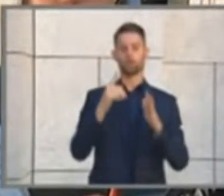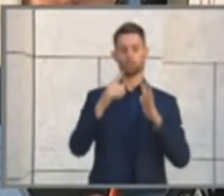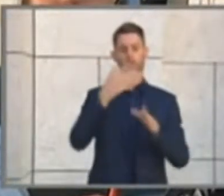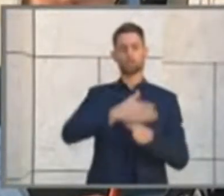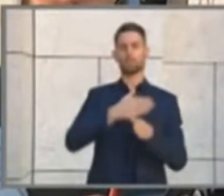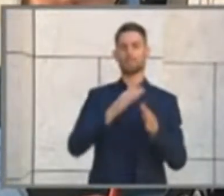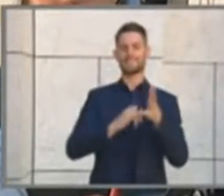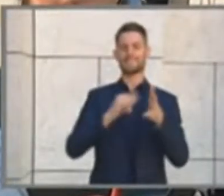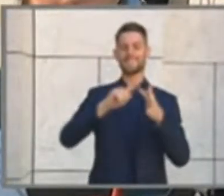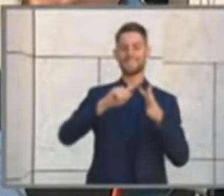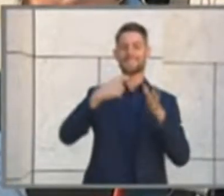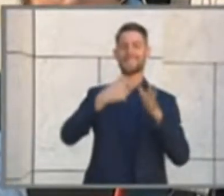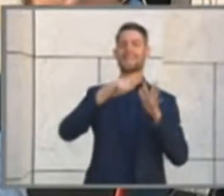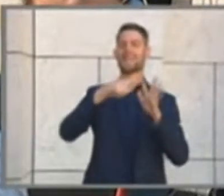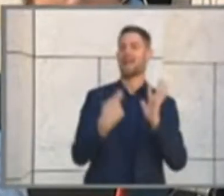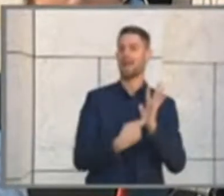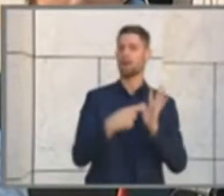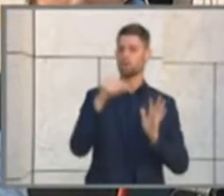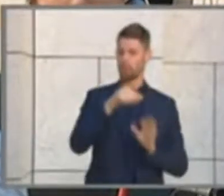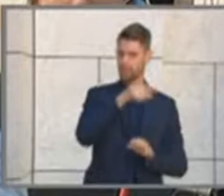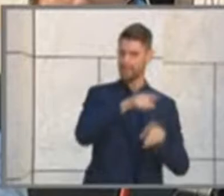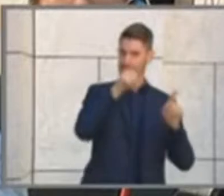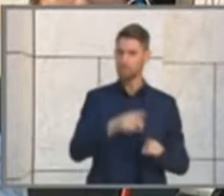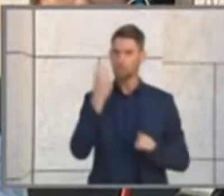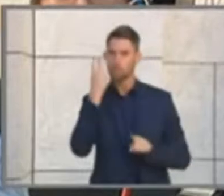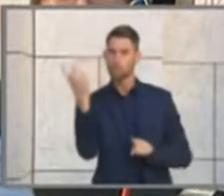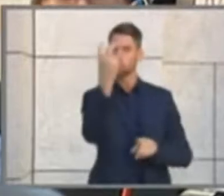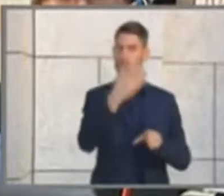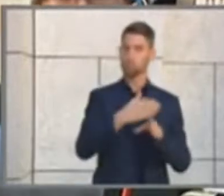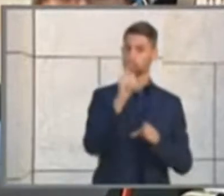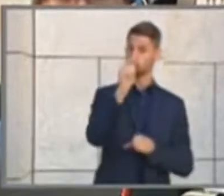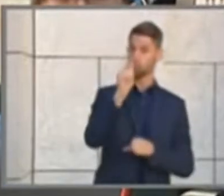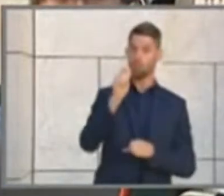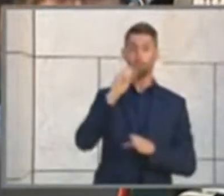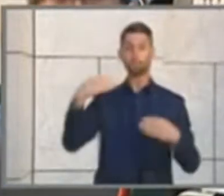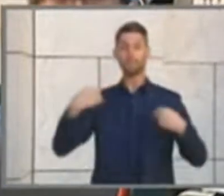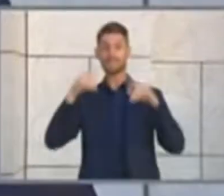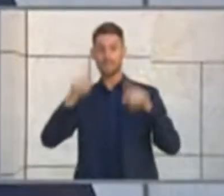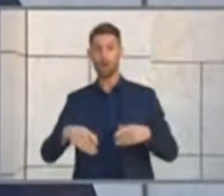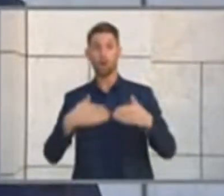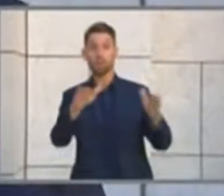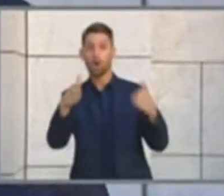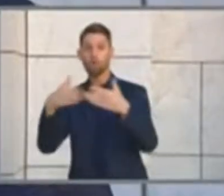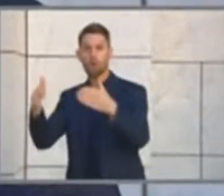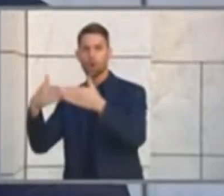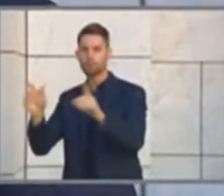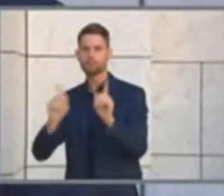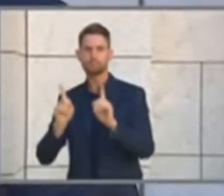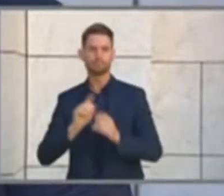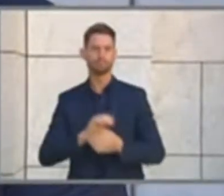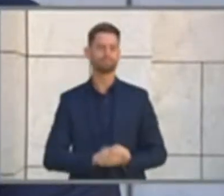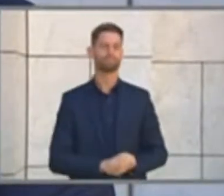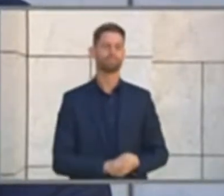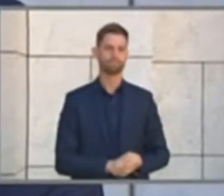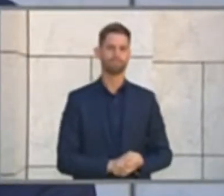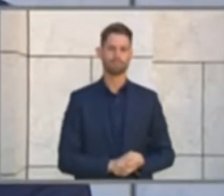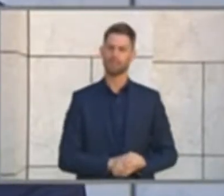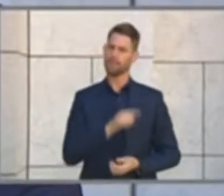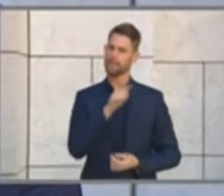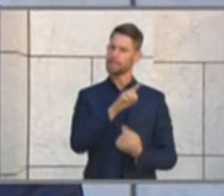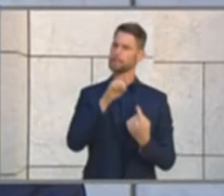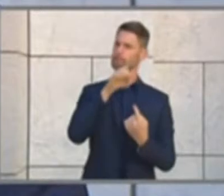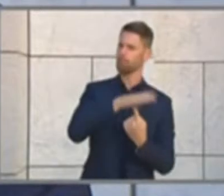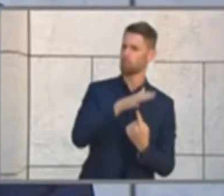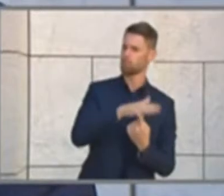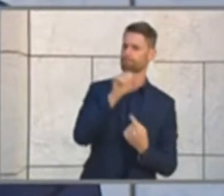actually seeking work as the economy reopens, as restrictions are lifted? Well, this is a very important question, and the Treasurer might want to comment on this